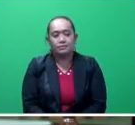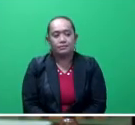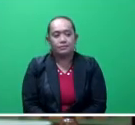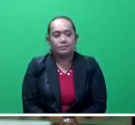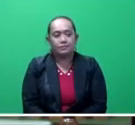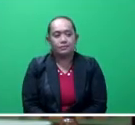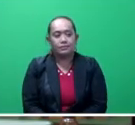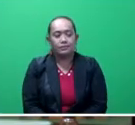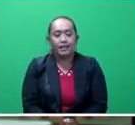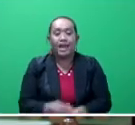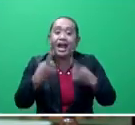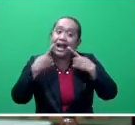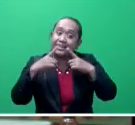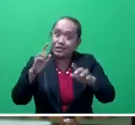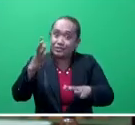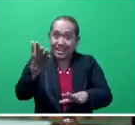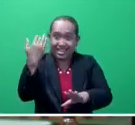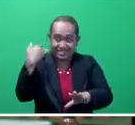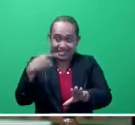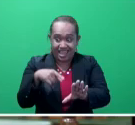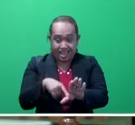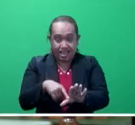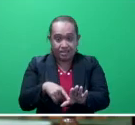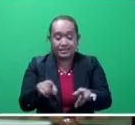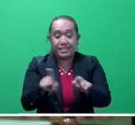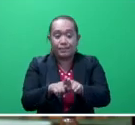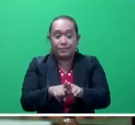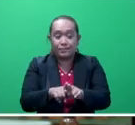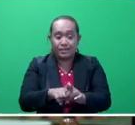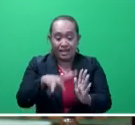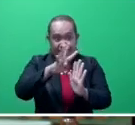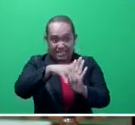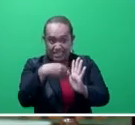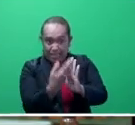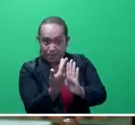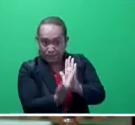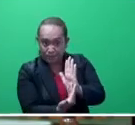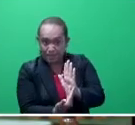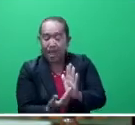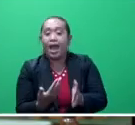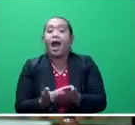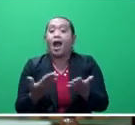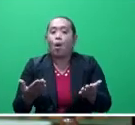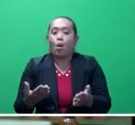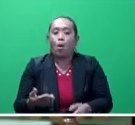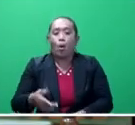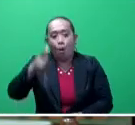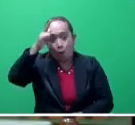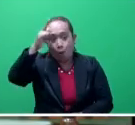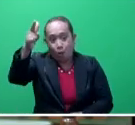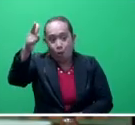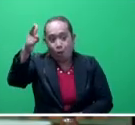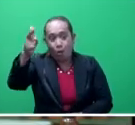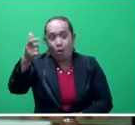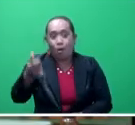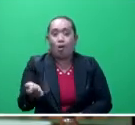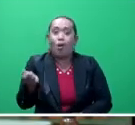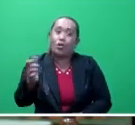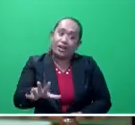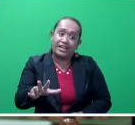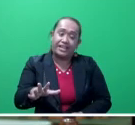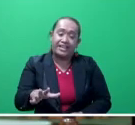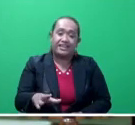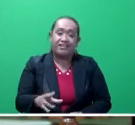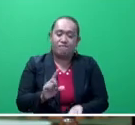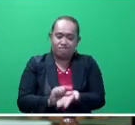As announced last year, Mr. Speaker, sir, under this scheme, employers are granted a wage and